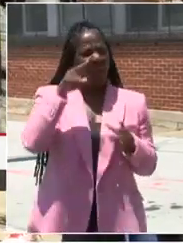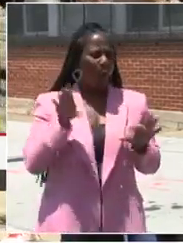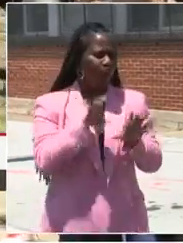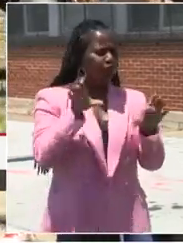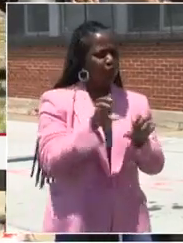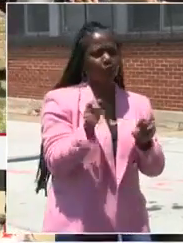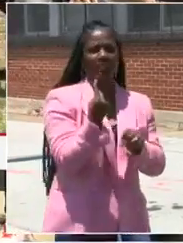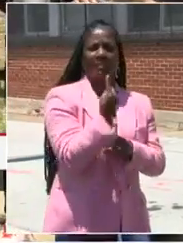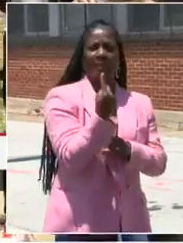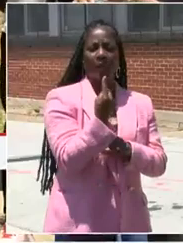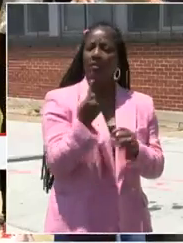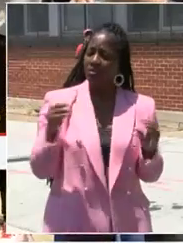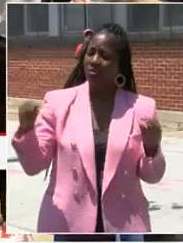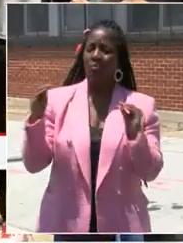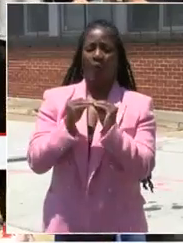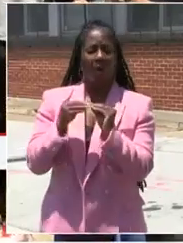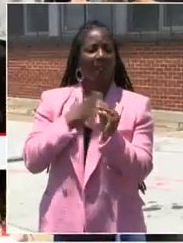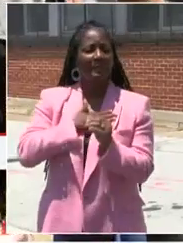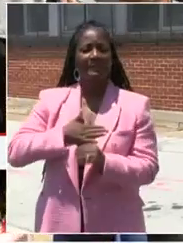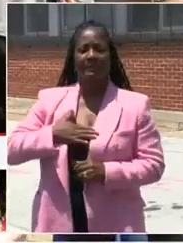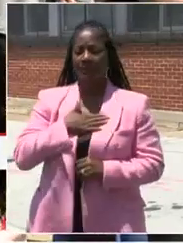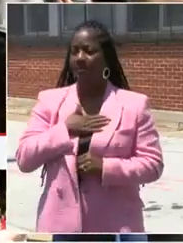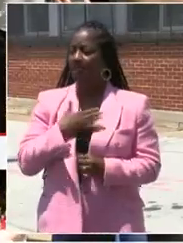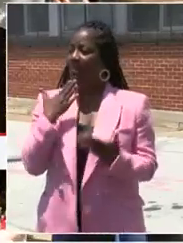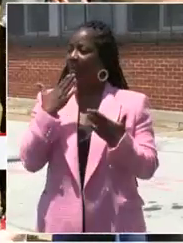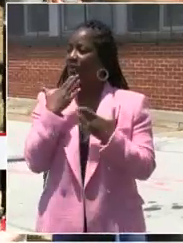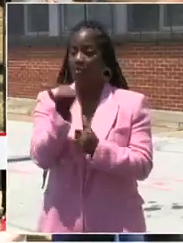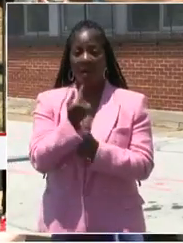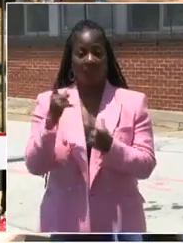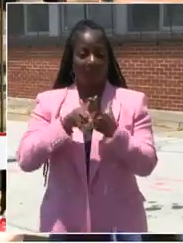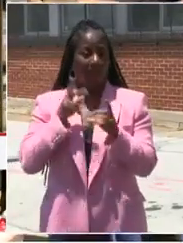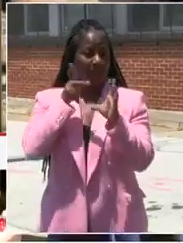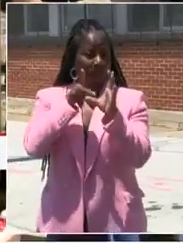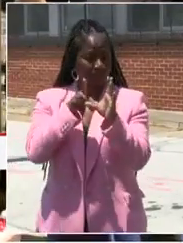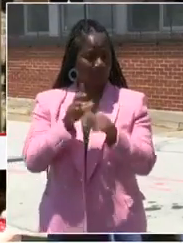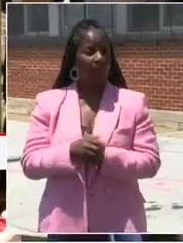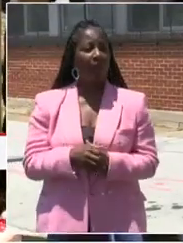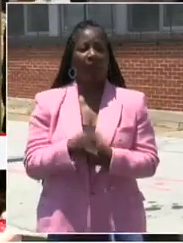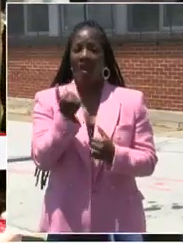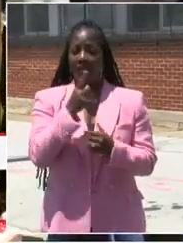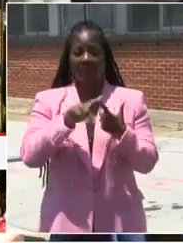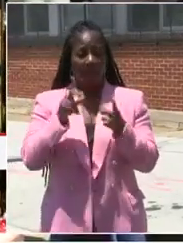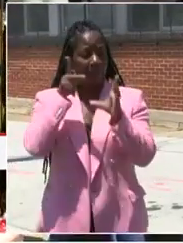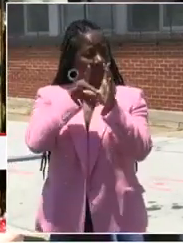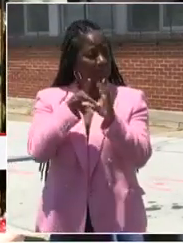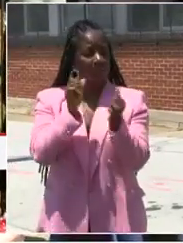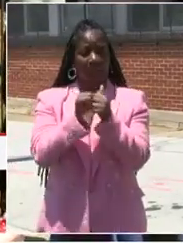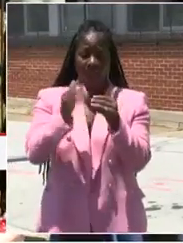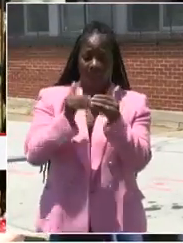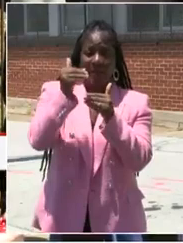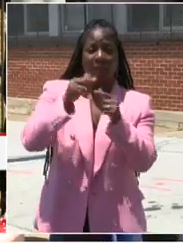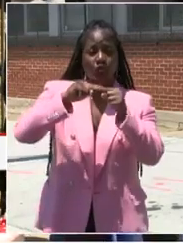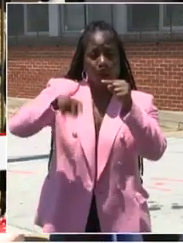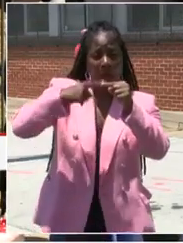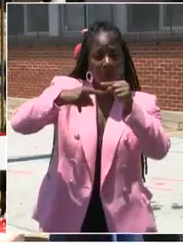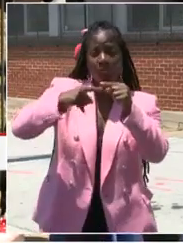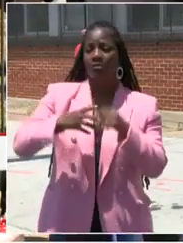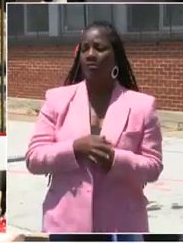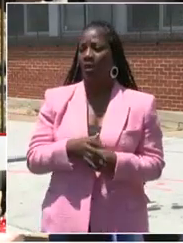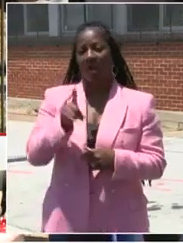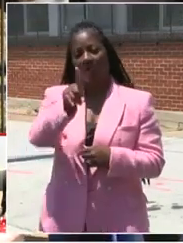do more. So thank you to everybody who participated, who will participate in the next round. We